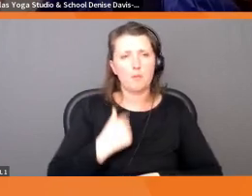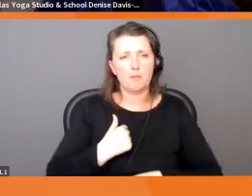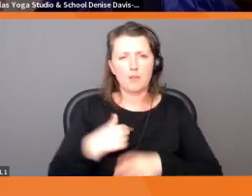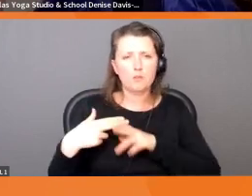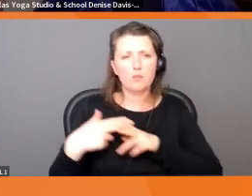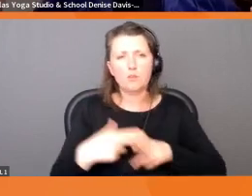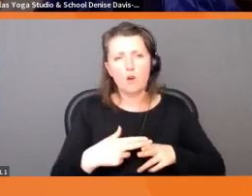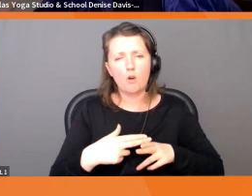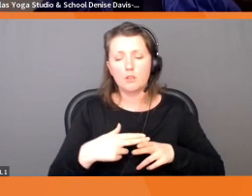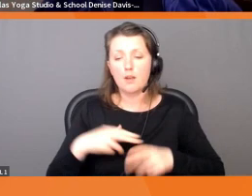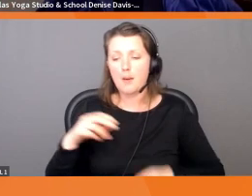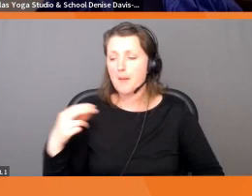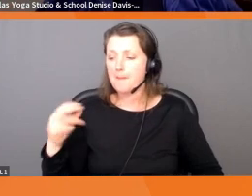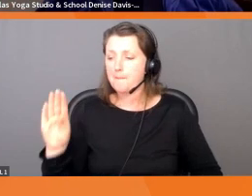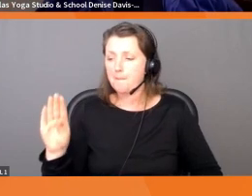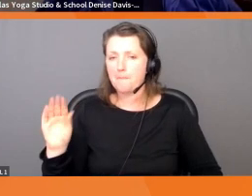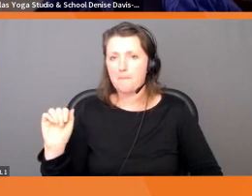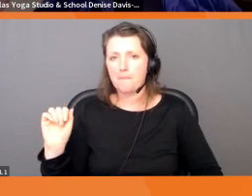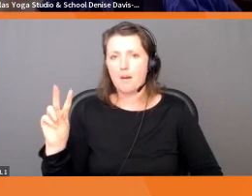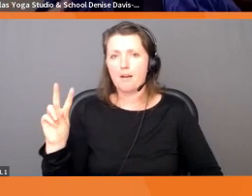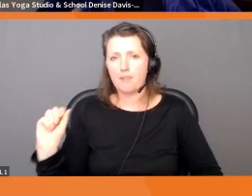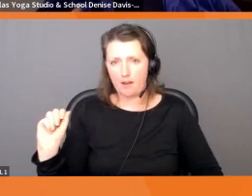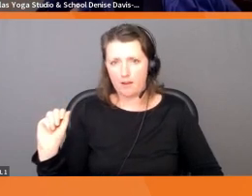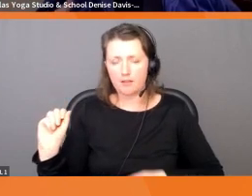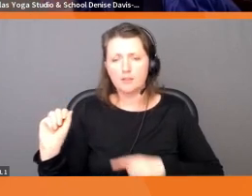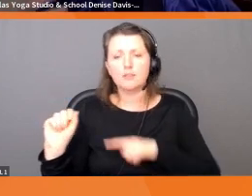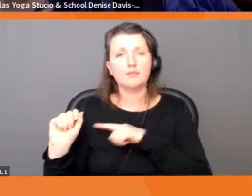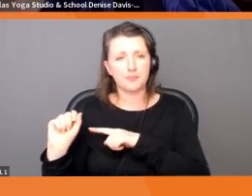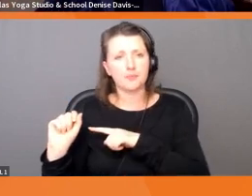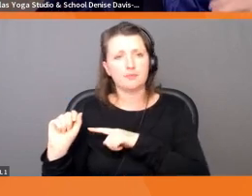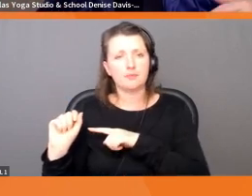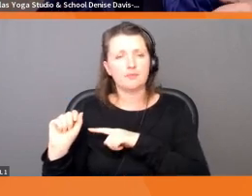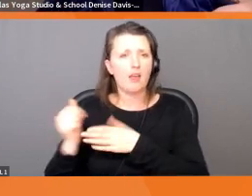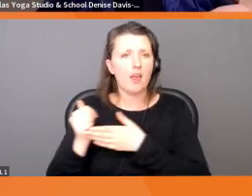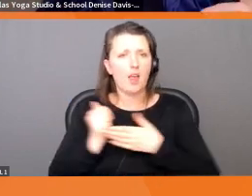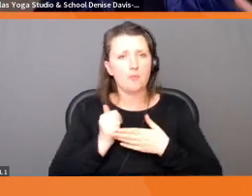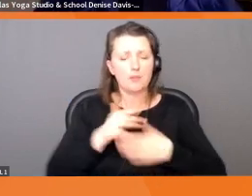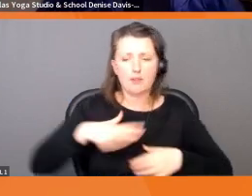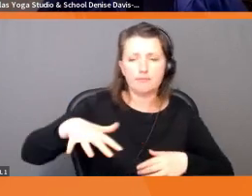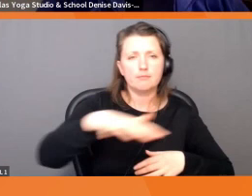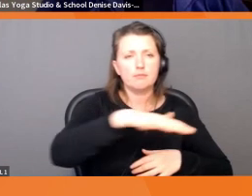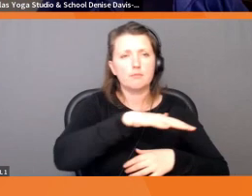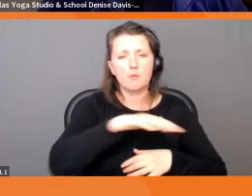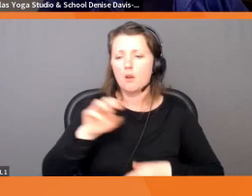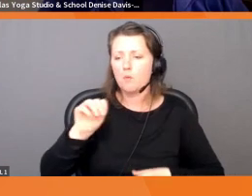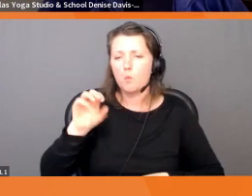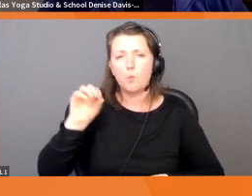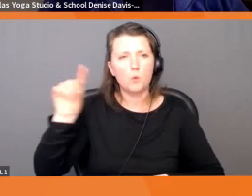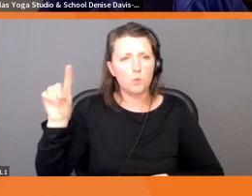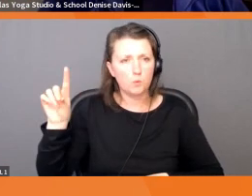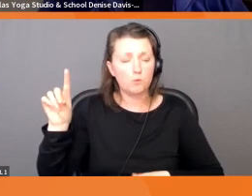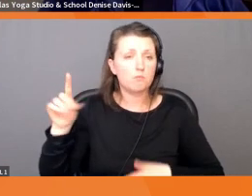a mood, yeah, that's created by specific music or practices that we do,